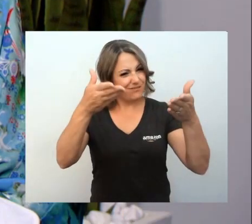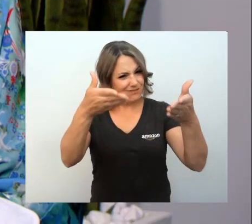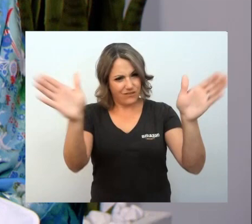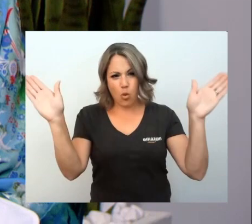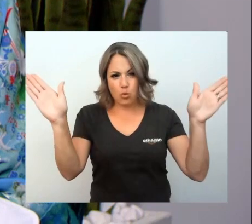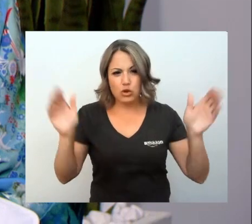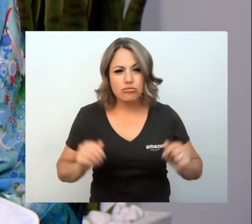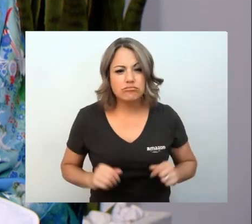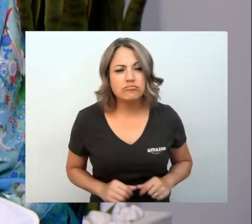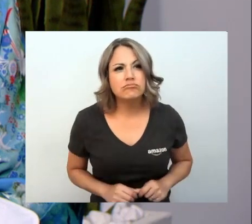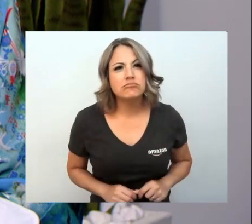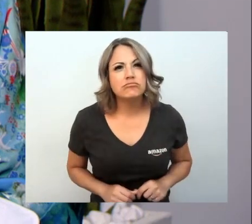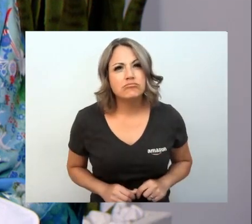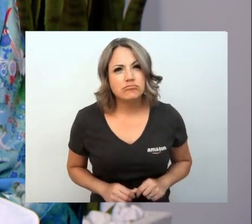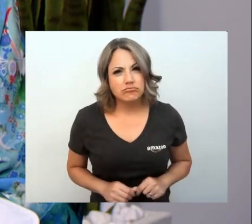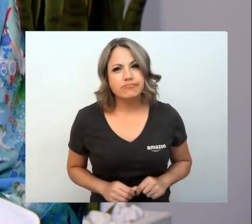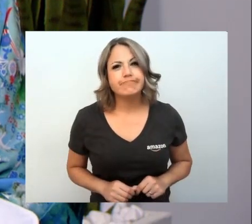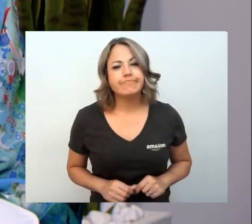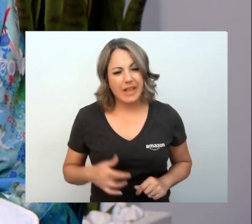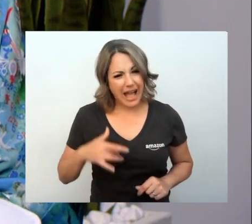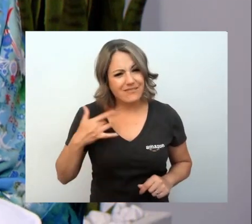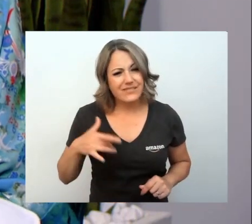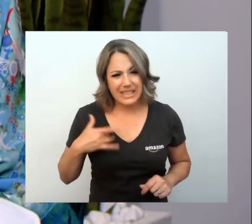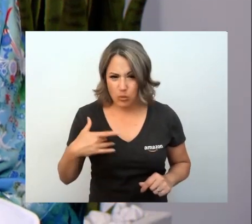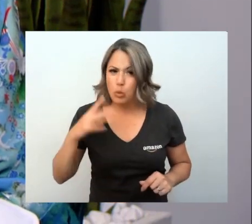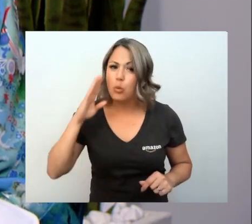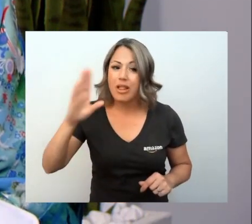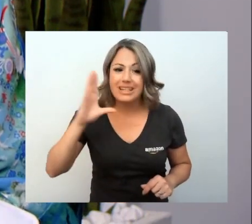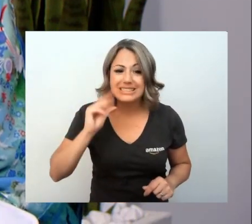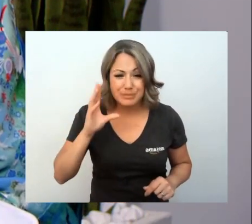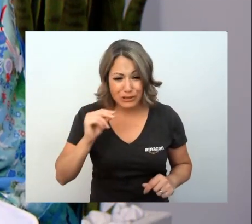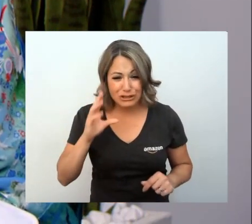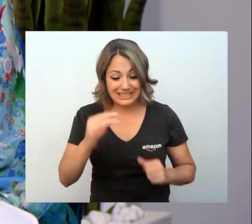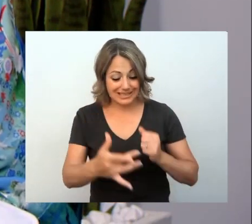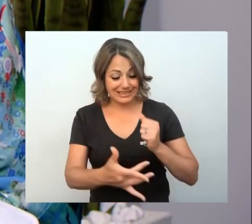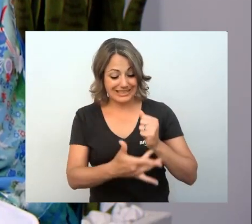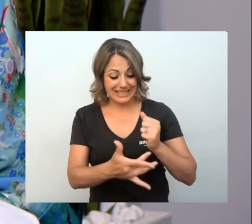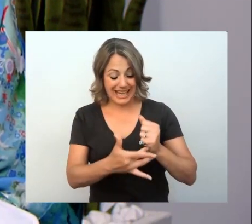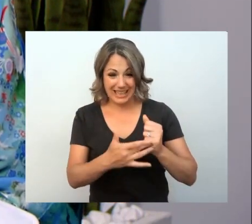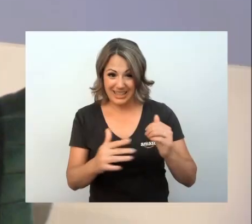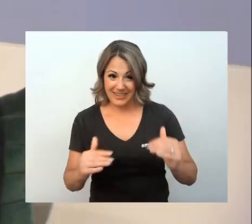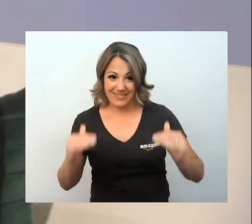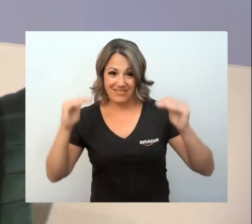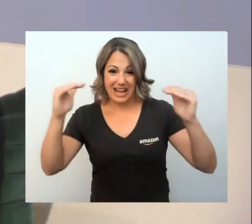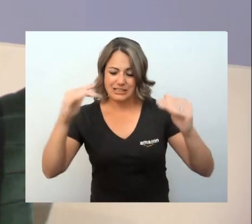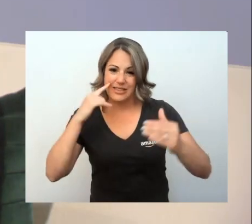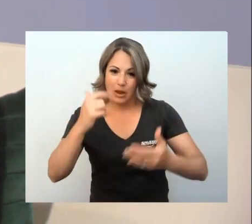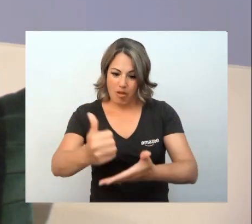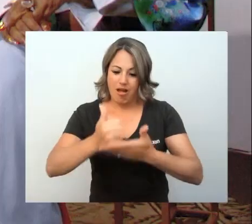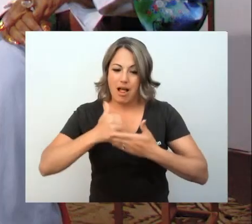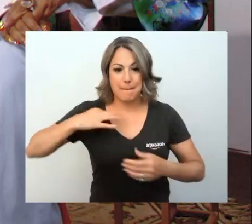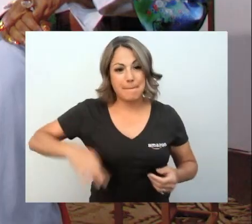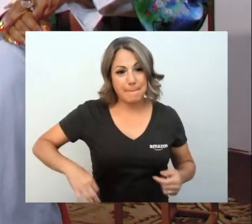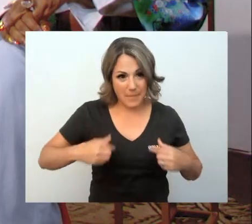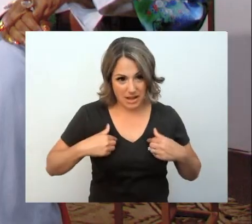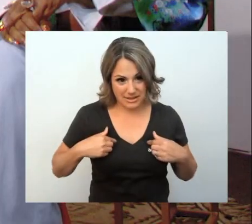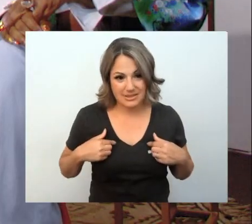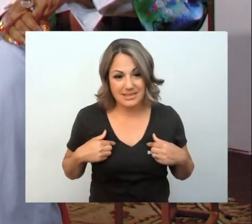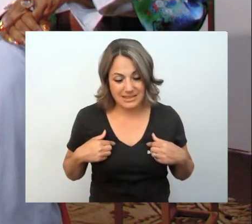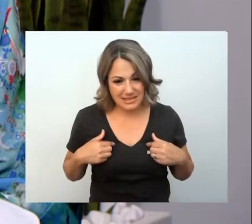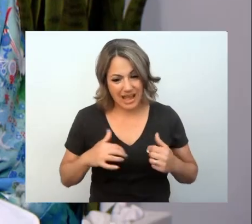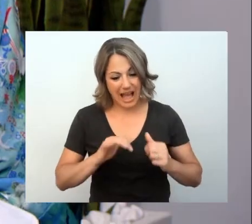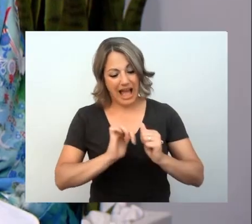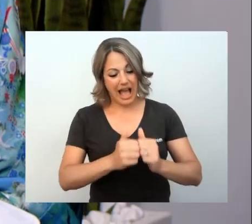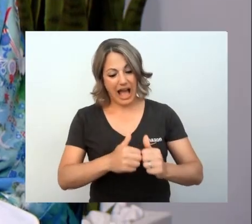We're going to experience technological advancements that's going to help us even more with